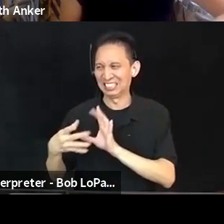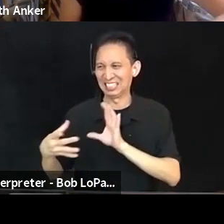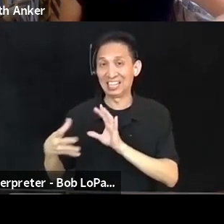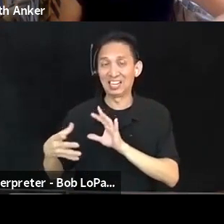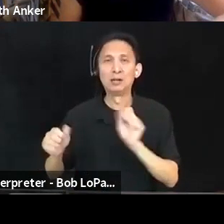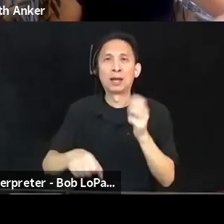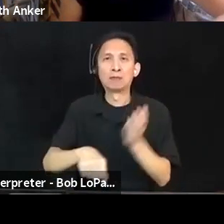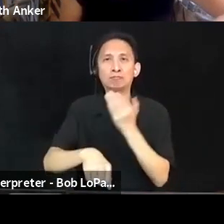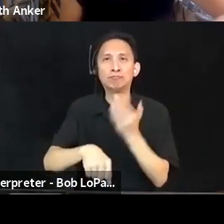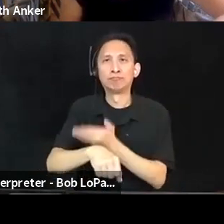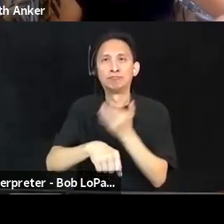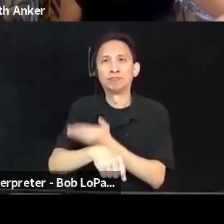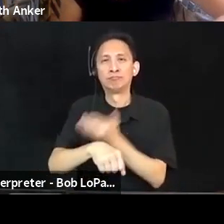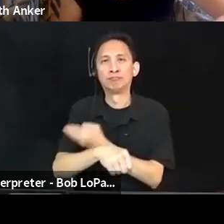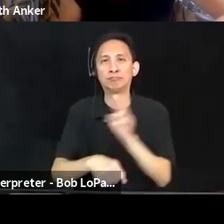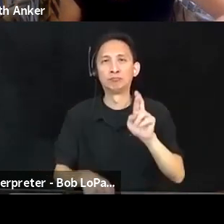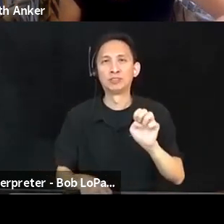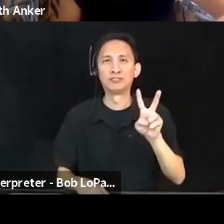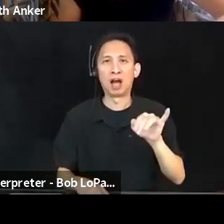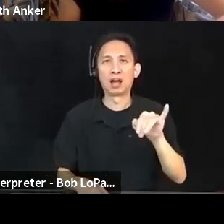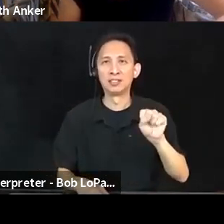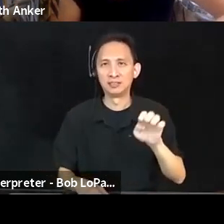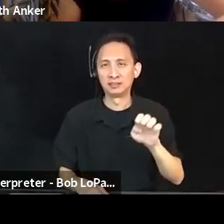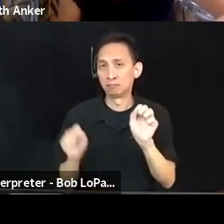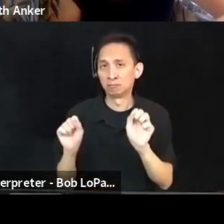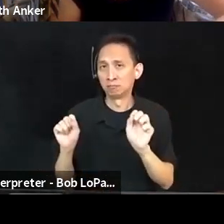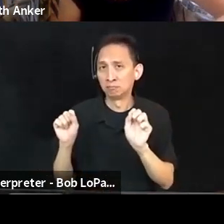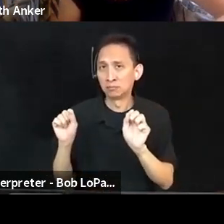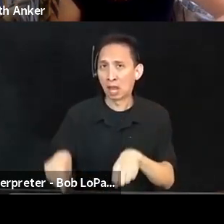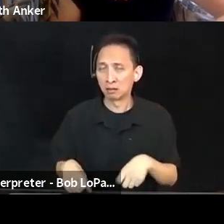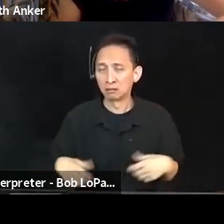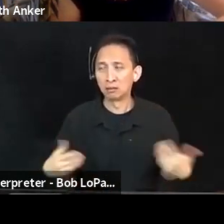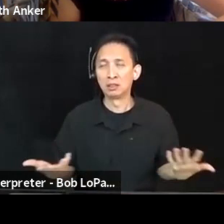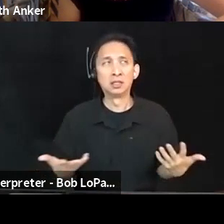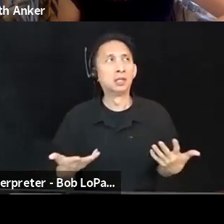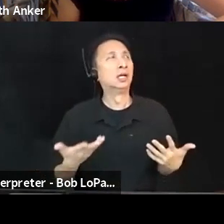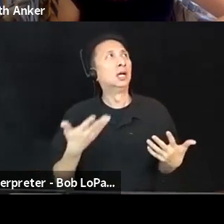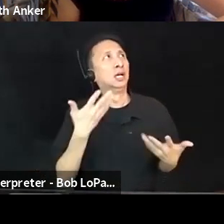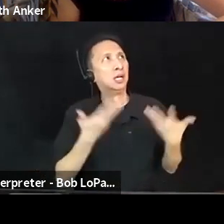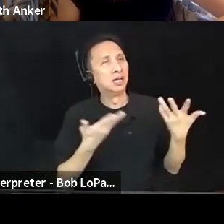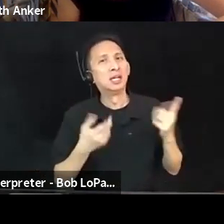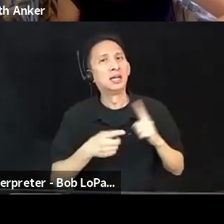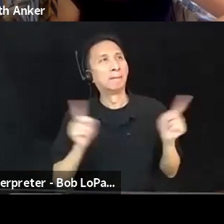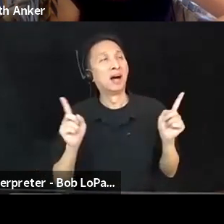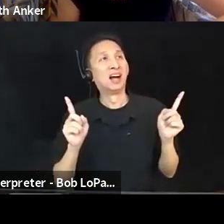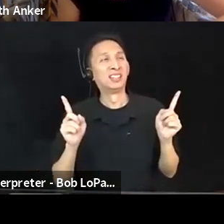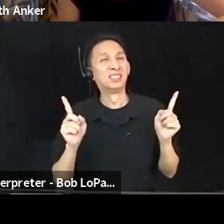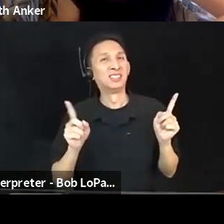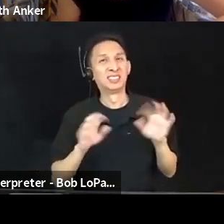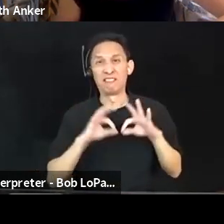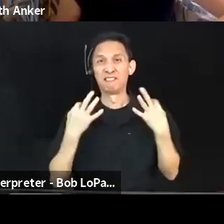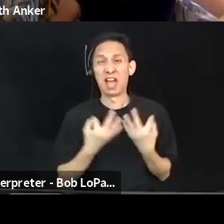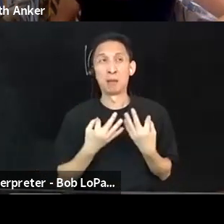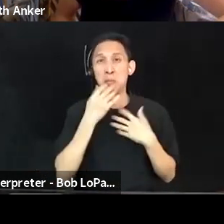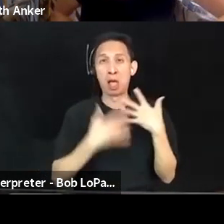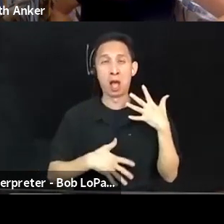revision, but under conditions short of a generalized spilling of blood. I think that's